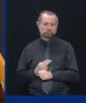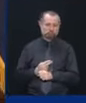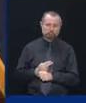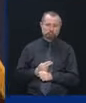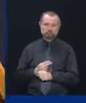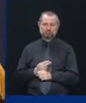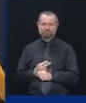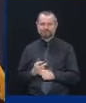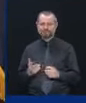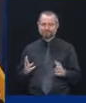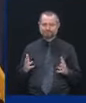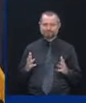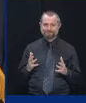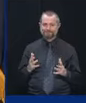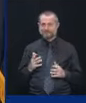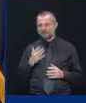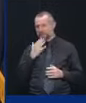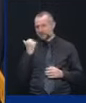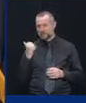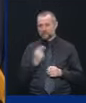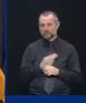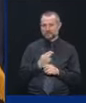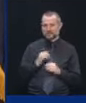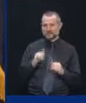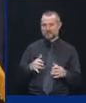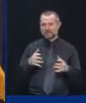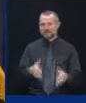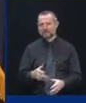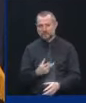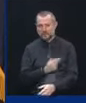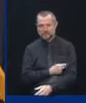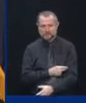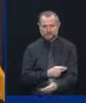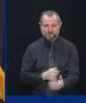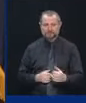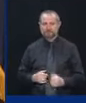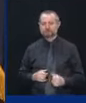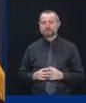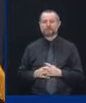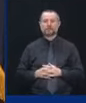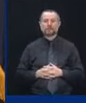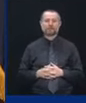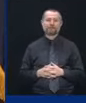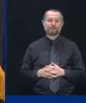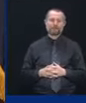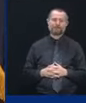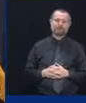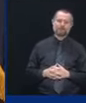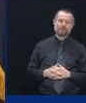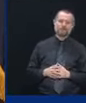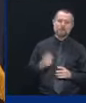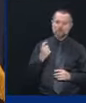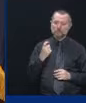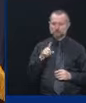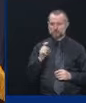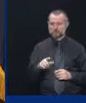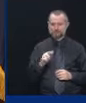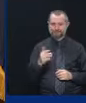better allocate that excess. So we're doing that across the board. Let's take one more,